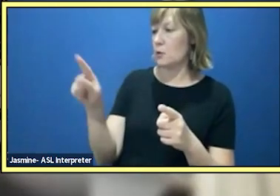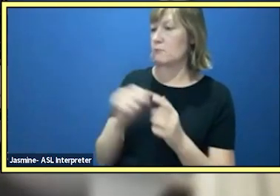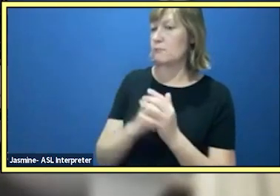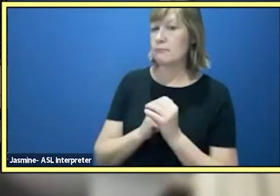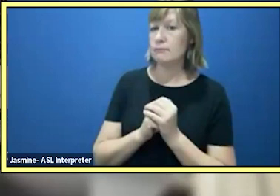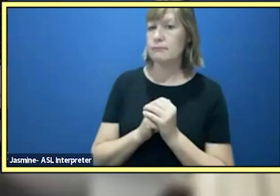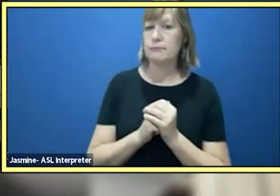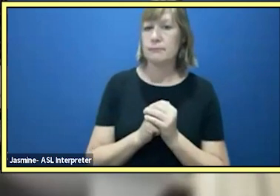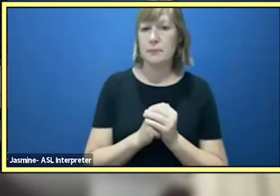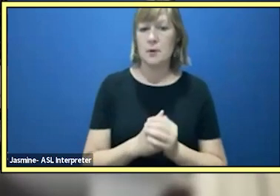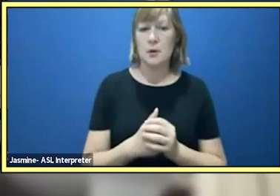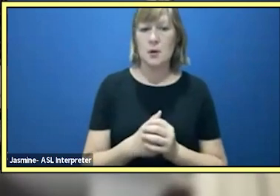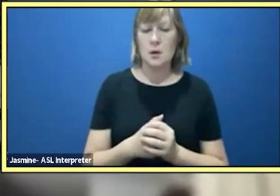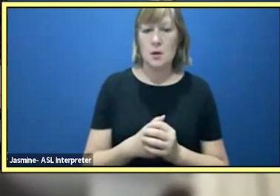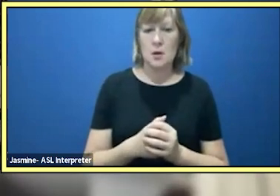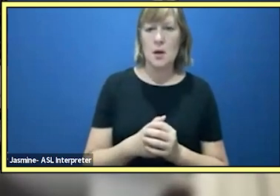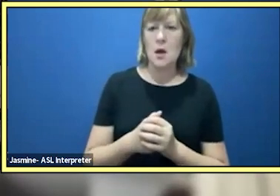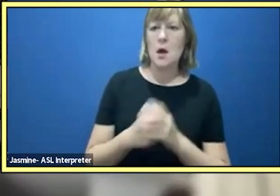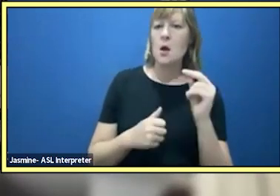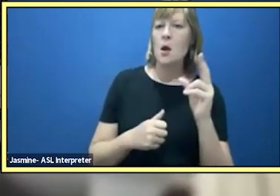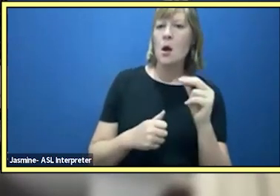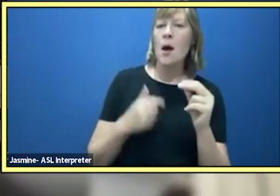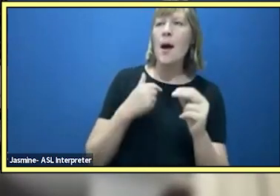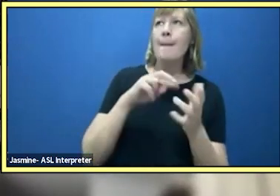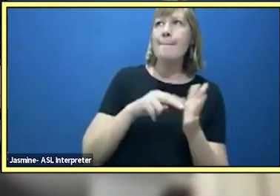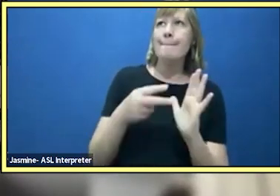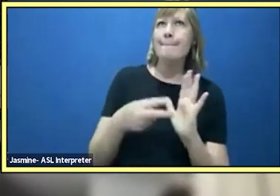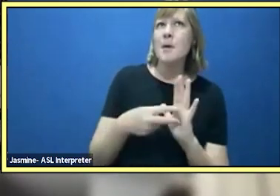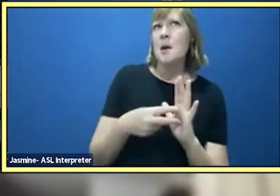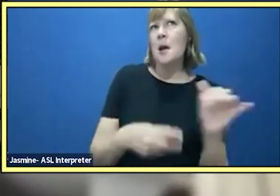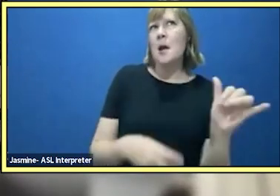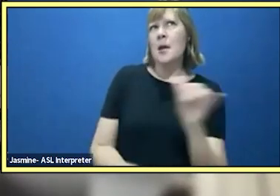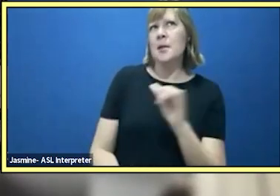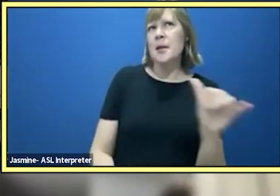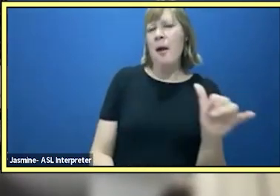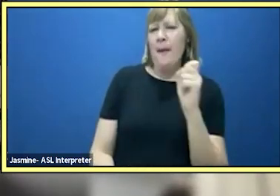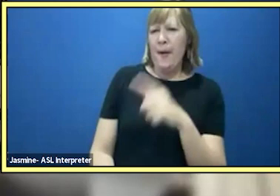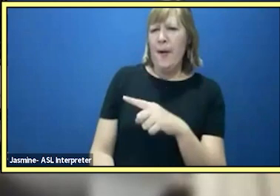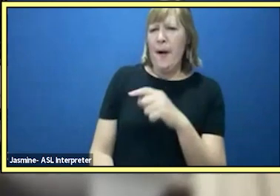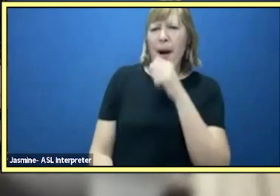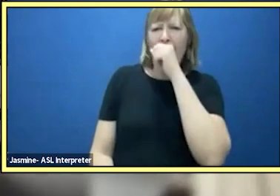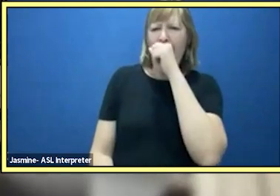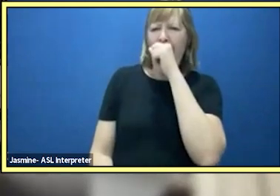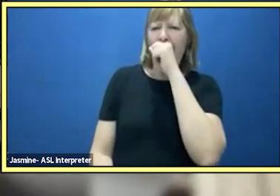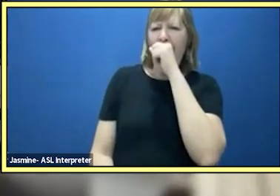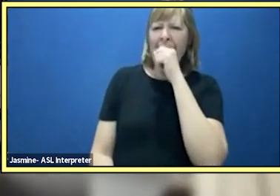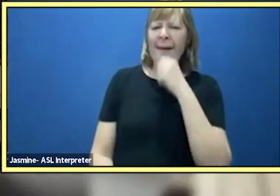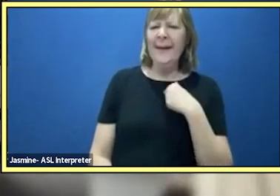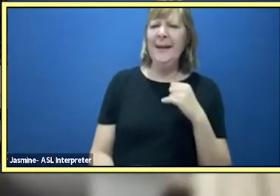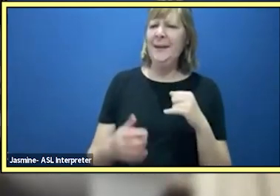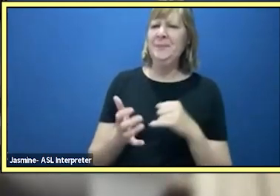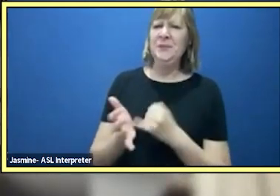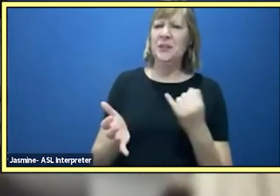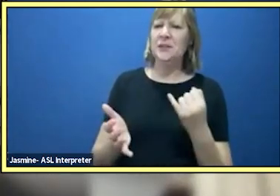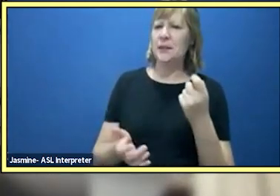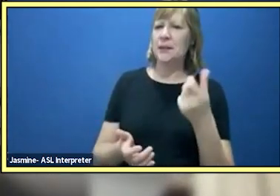No, I mean, it's the same question. I just am a little confused where it's two